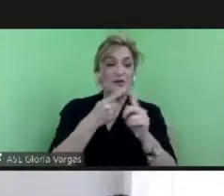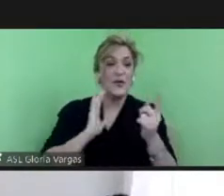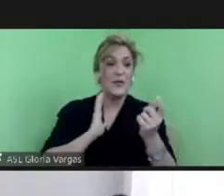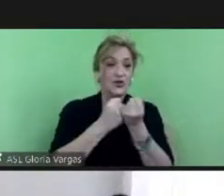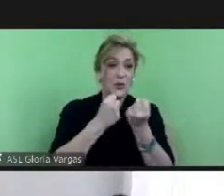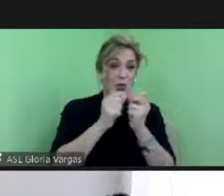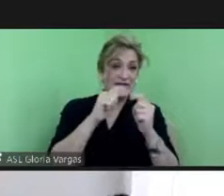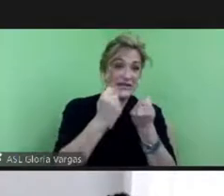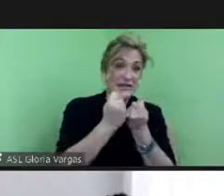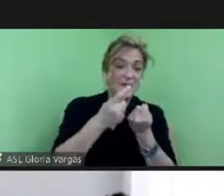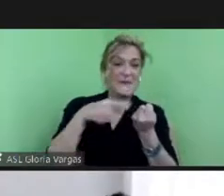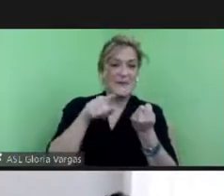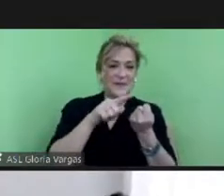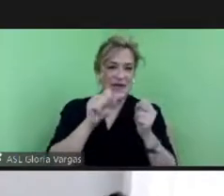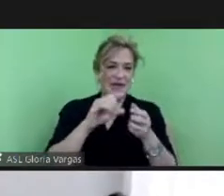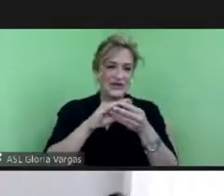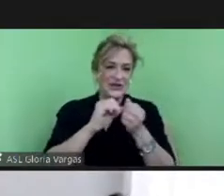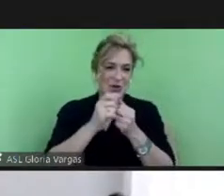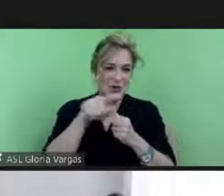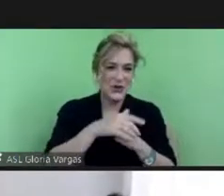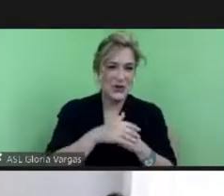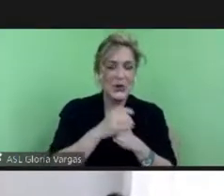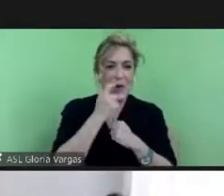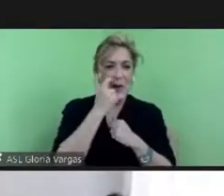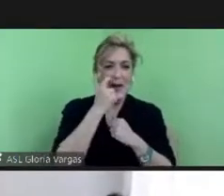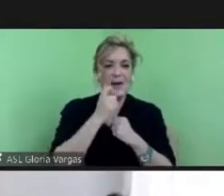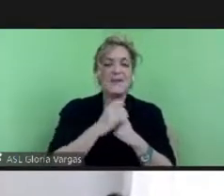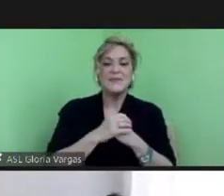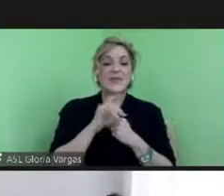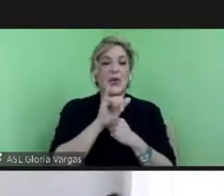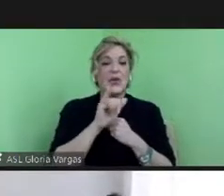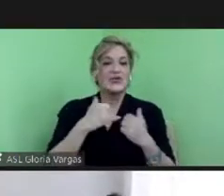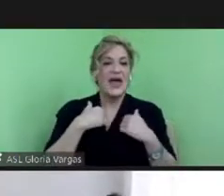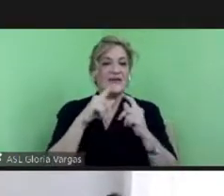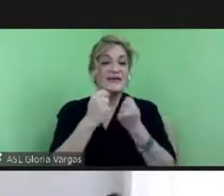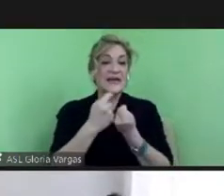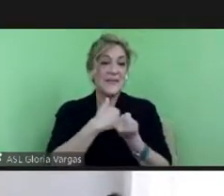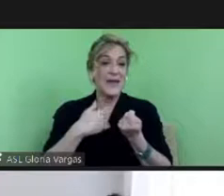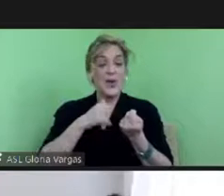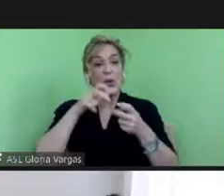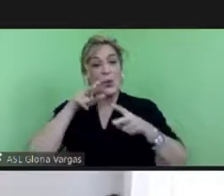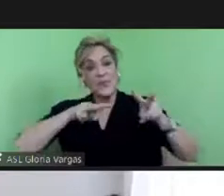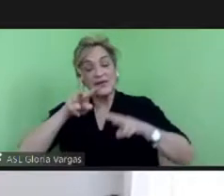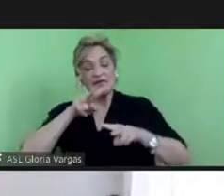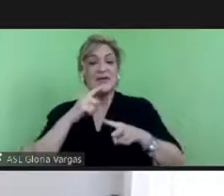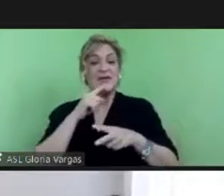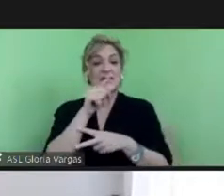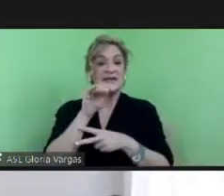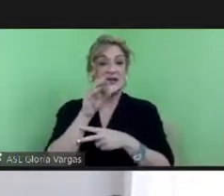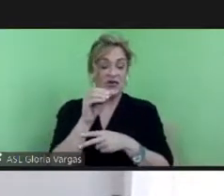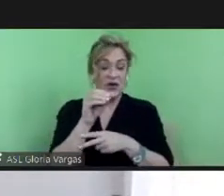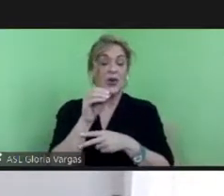that may be shared. We also have a team member monitoring the Zero Project Conference chat for our